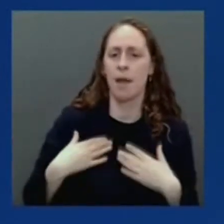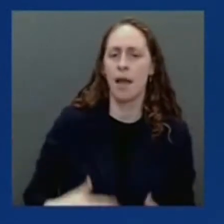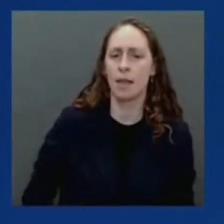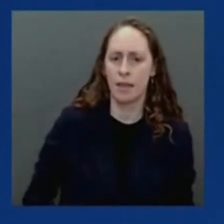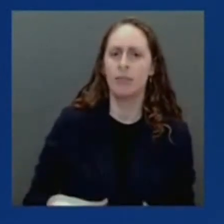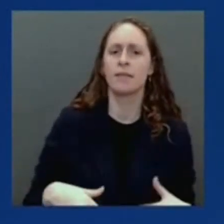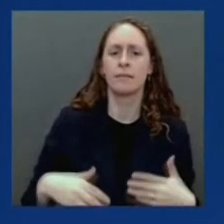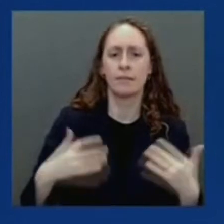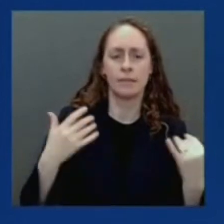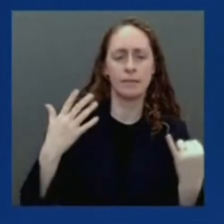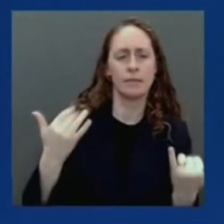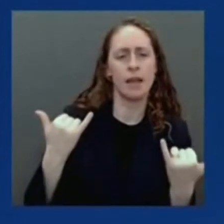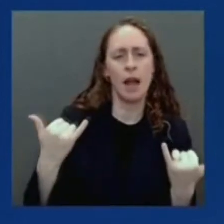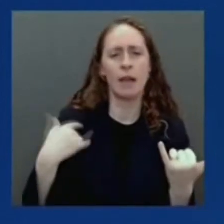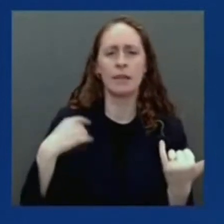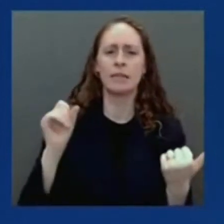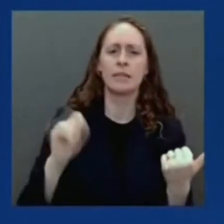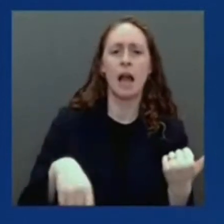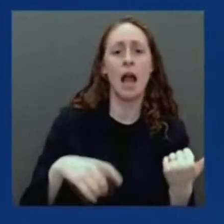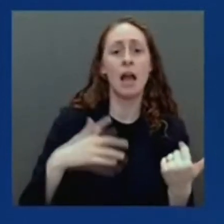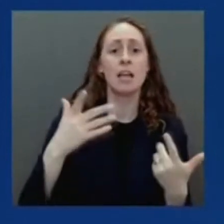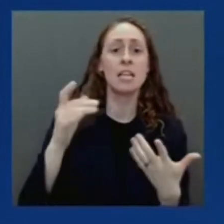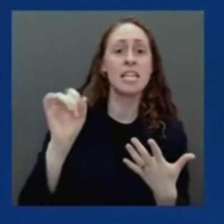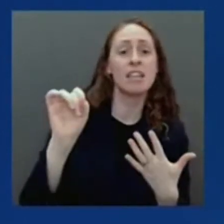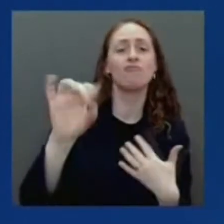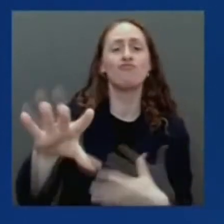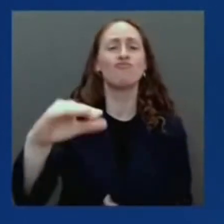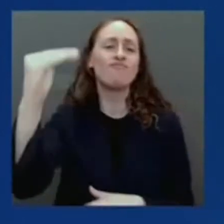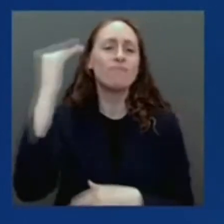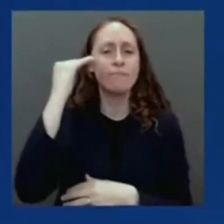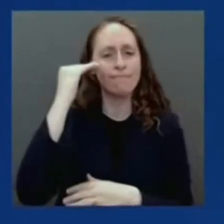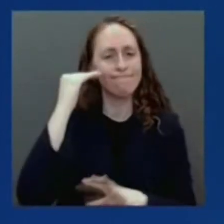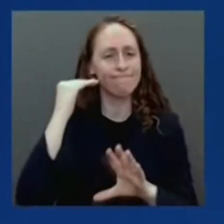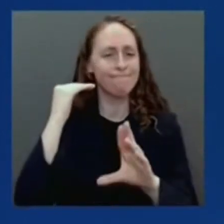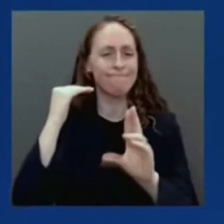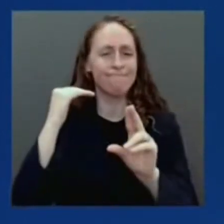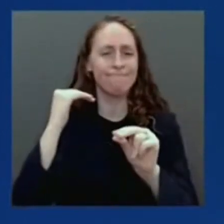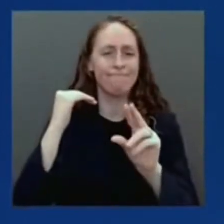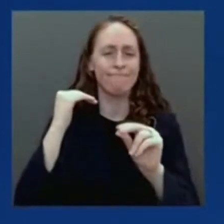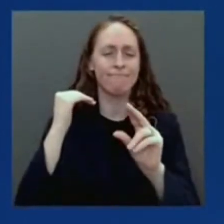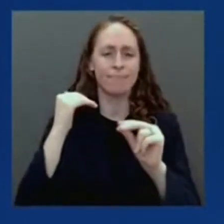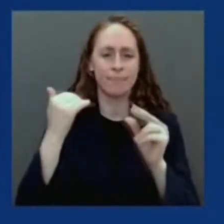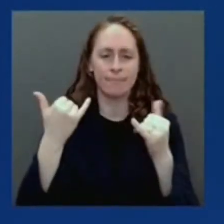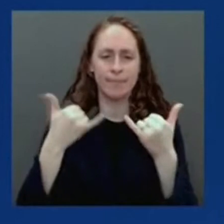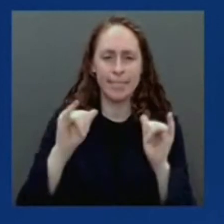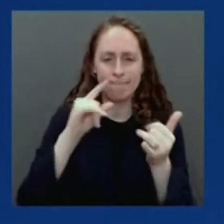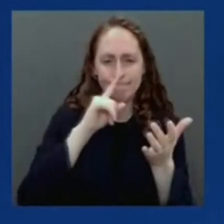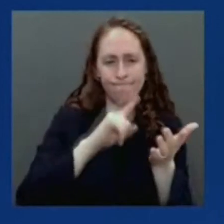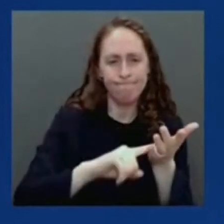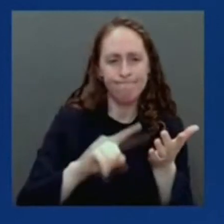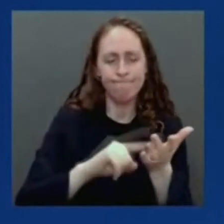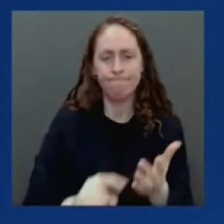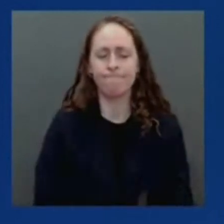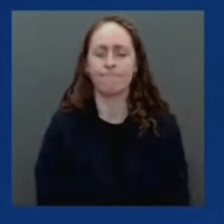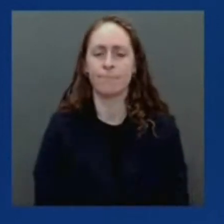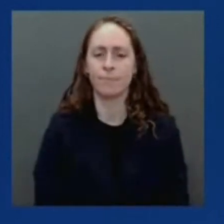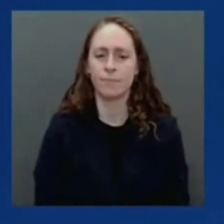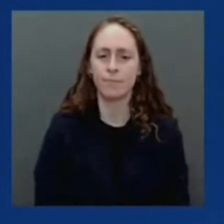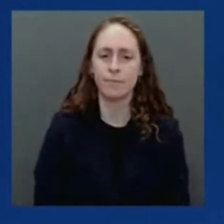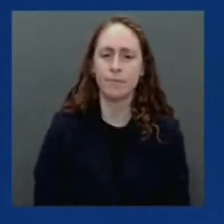know, long COVID means the persistence of signs and symptoms that are not explainable by any